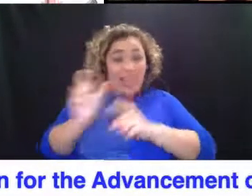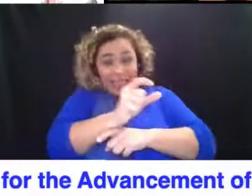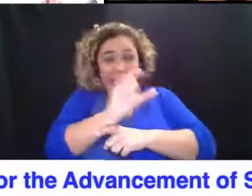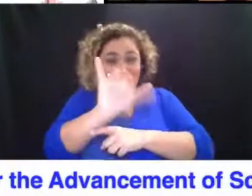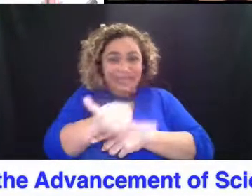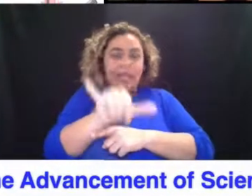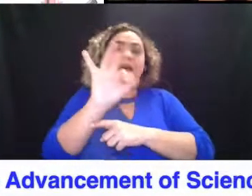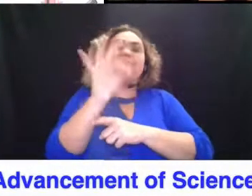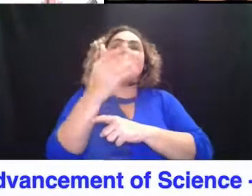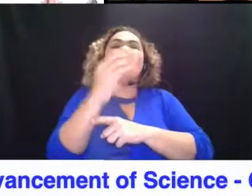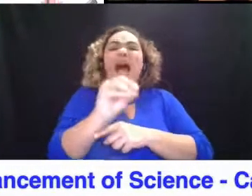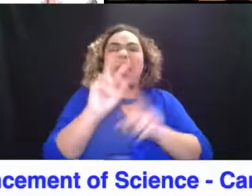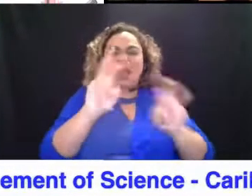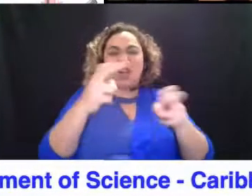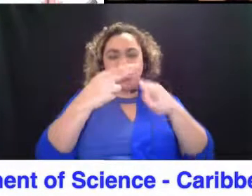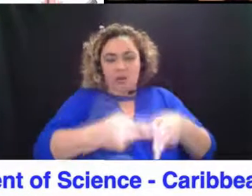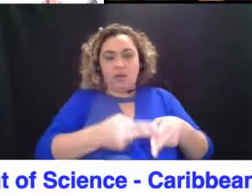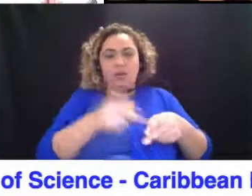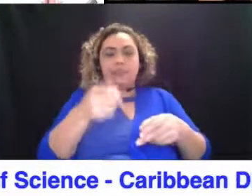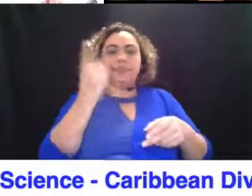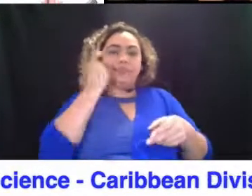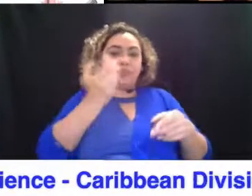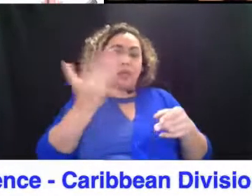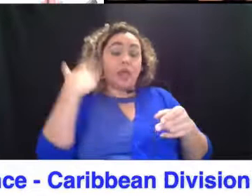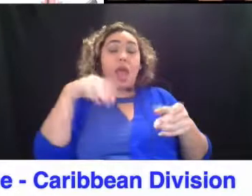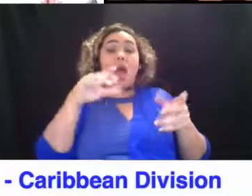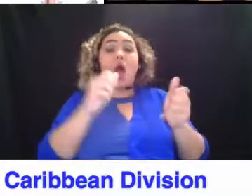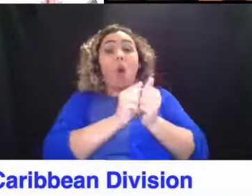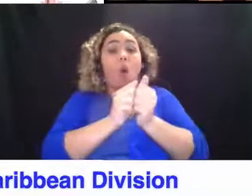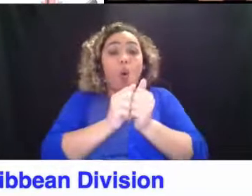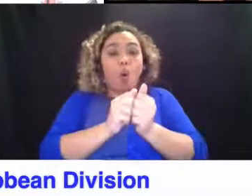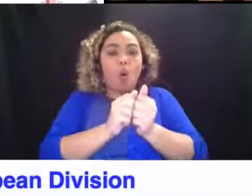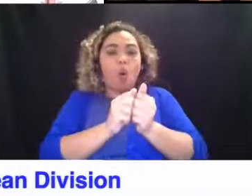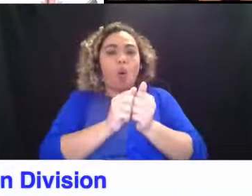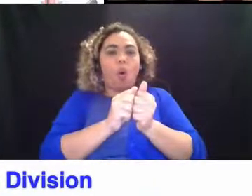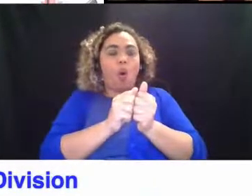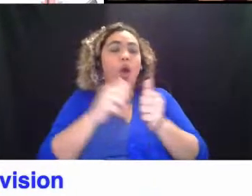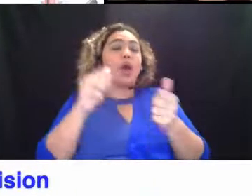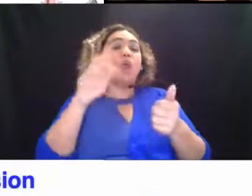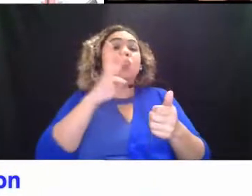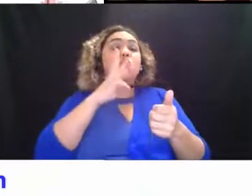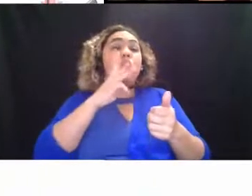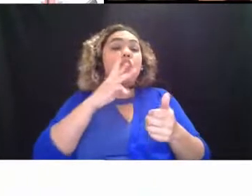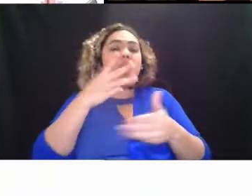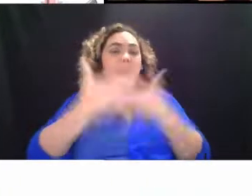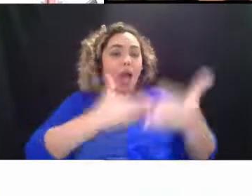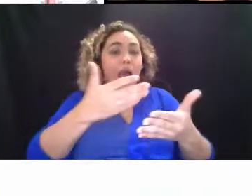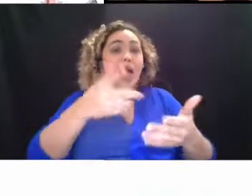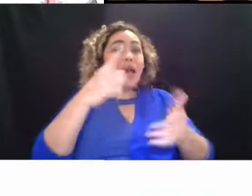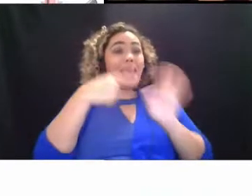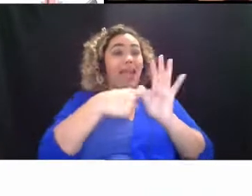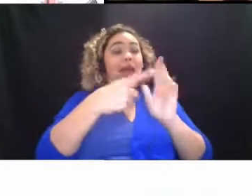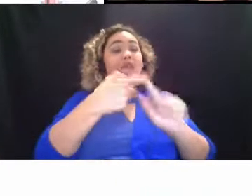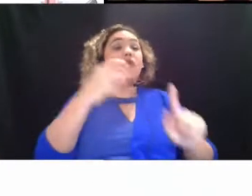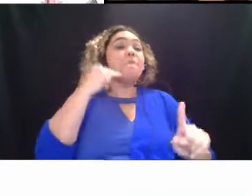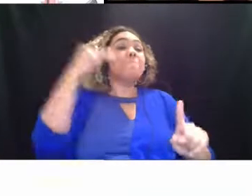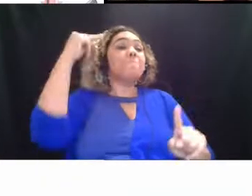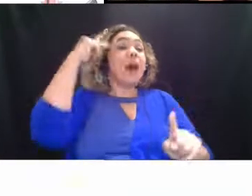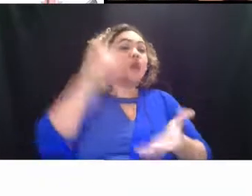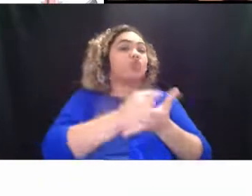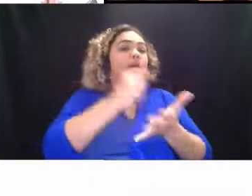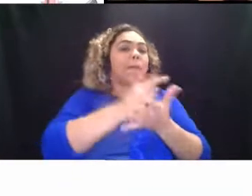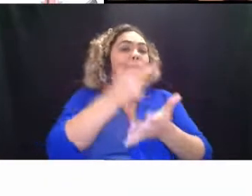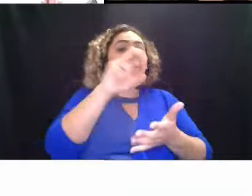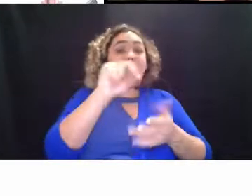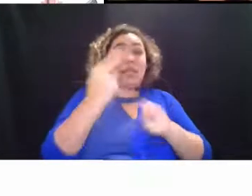aeruginosa was being made inoculation the filtered water with the bacteria. Water samples from the Mayagüez treatment plant were used